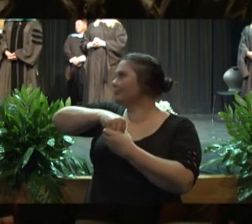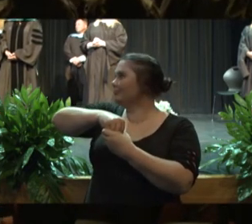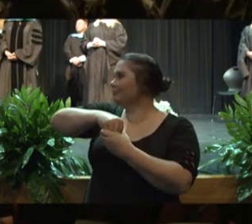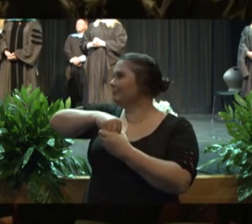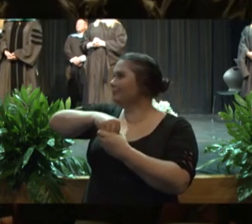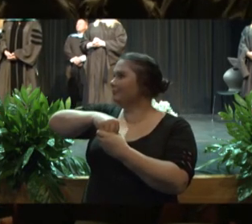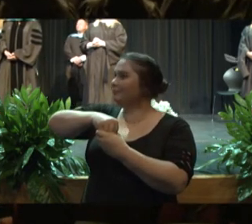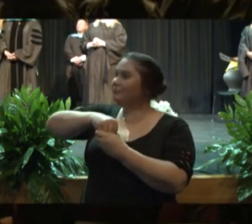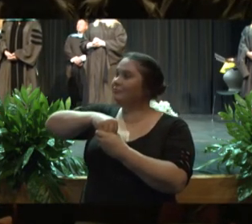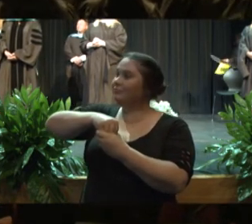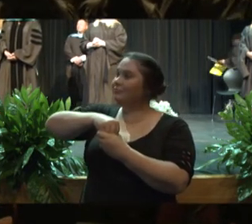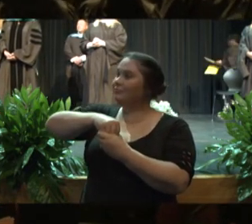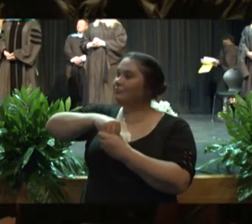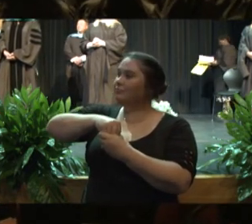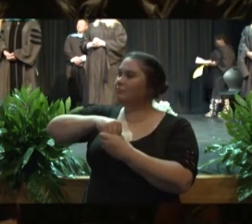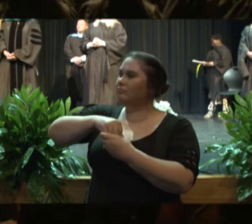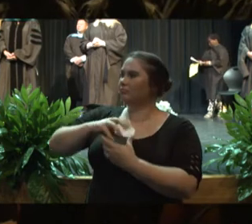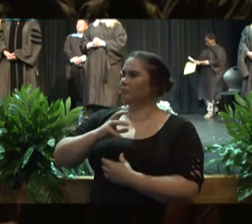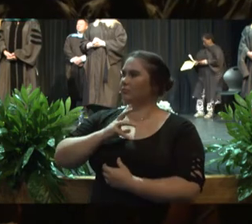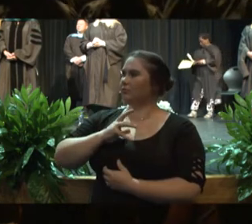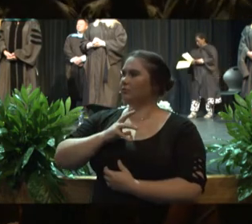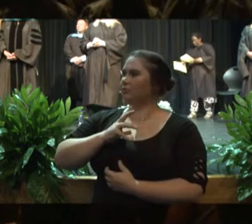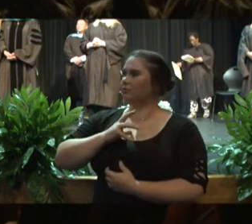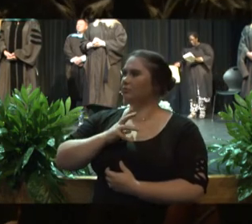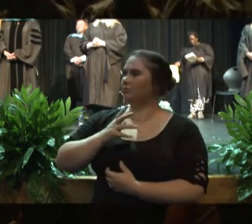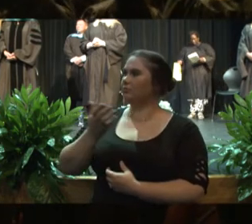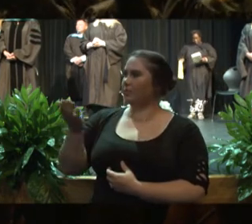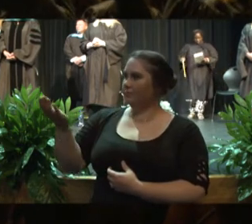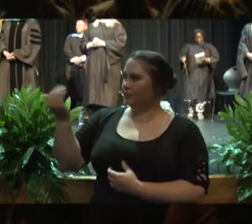Okay, come on, come on, come on.